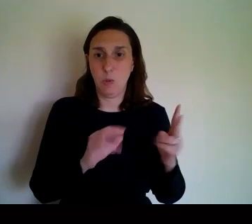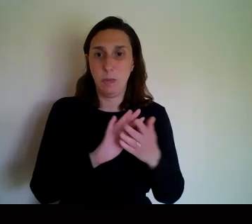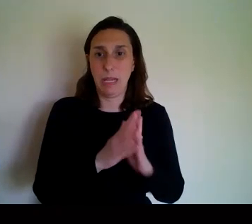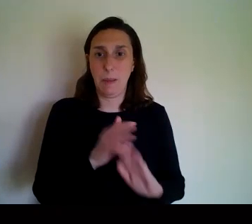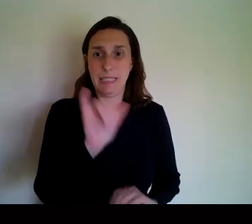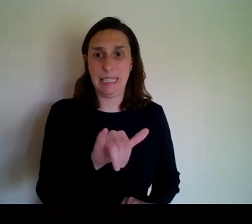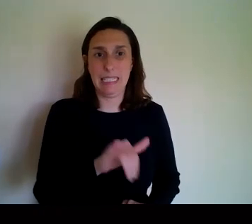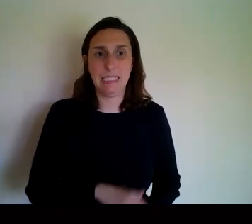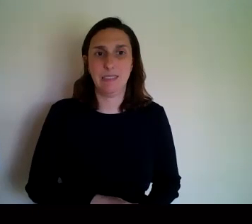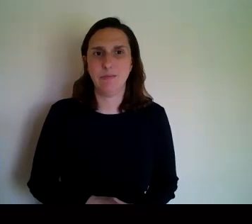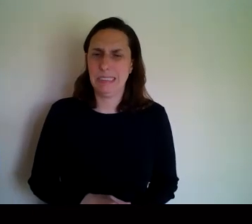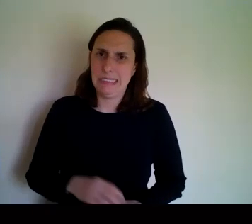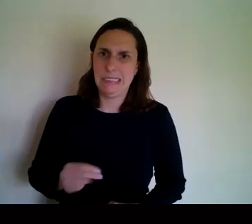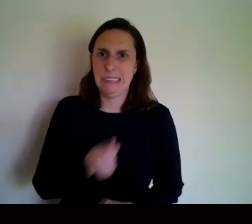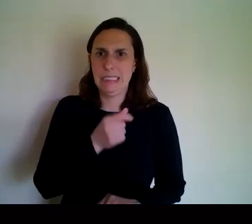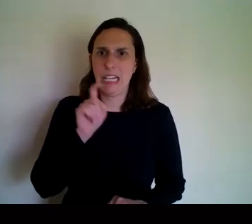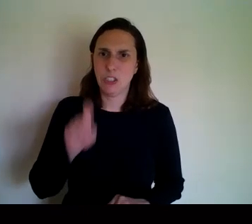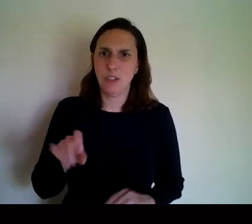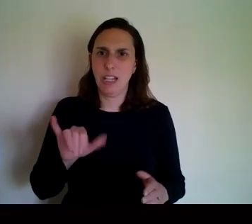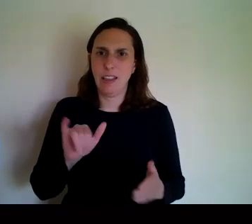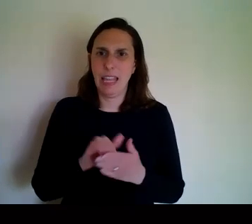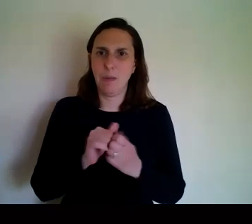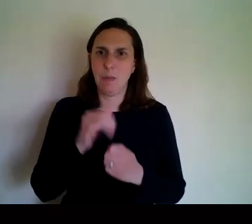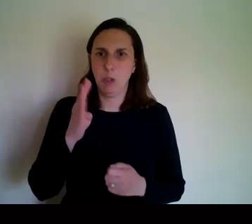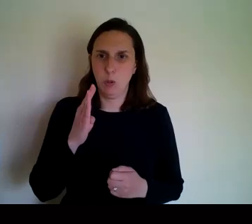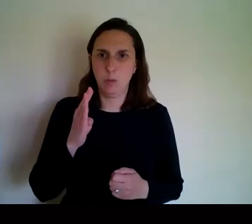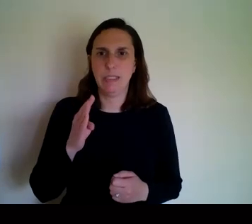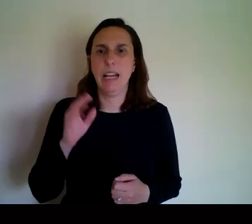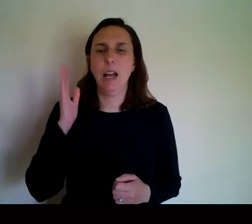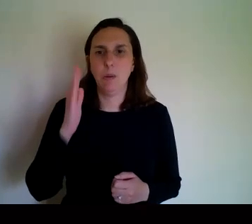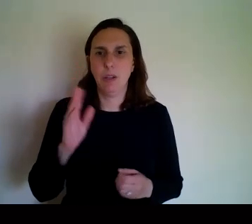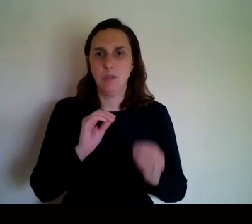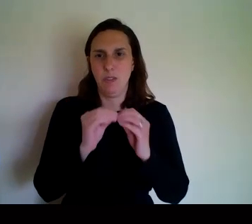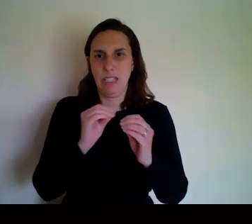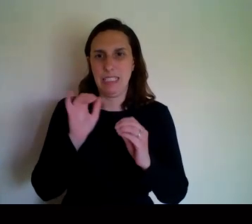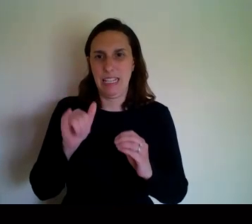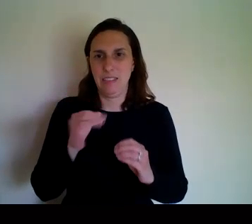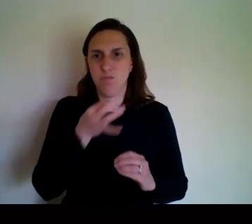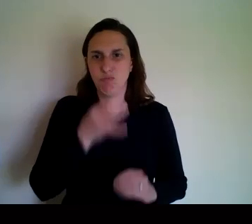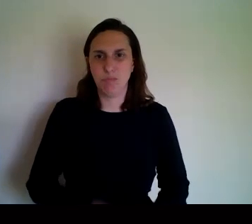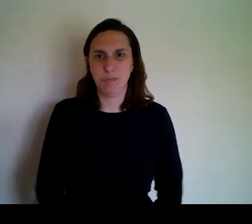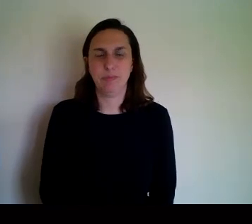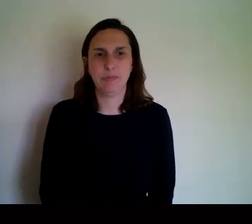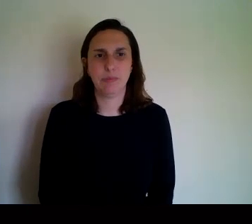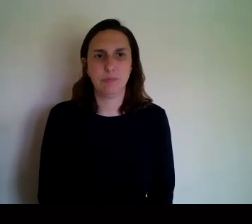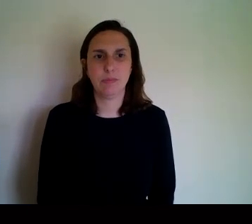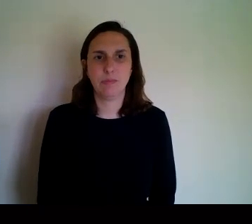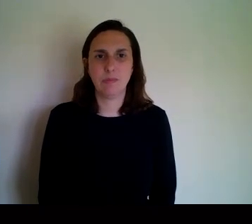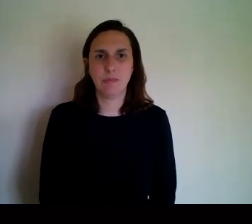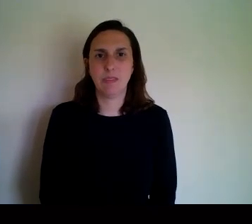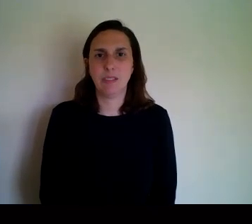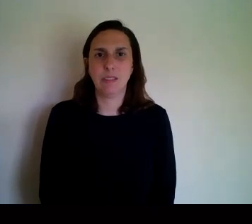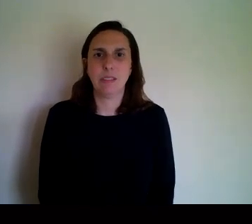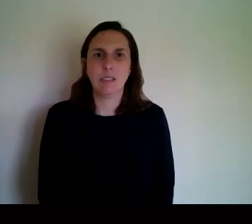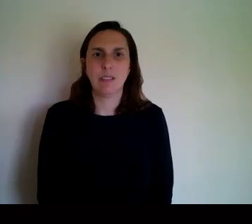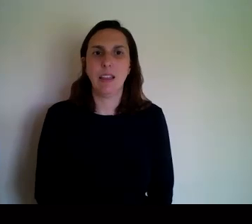Should have done that in blue. Well, I will fix that in a tick. That's nice because we can separate it. So I'm going